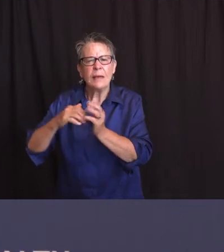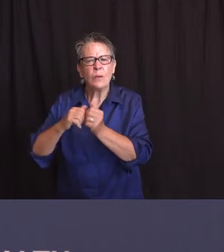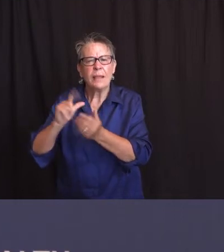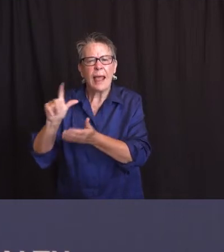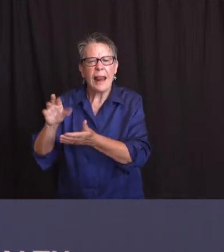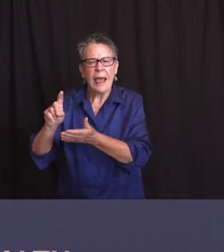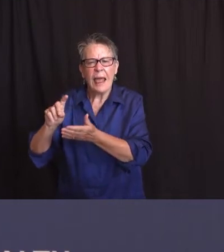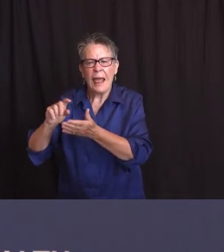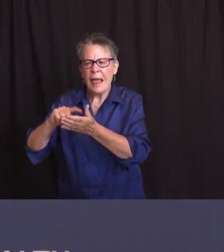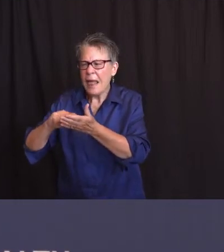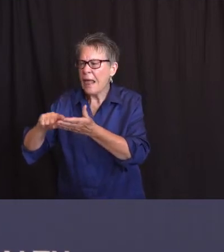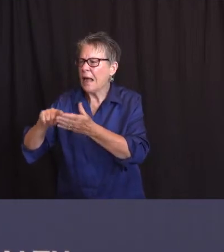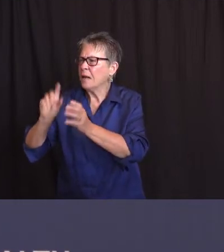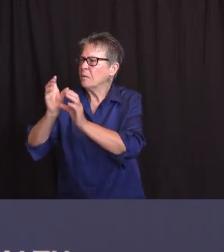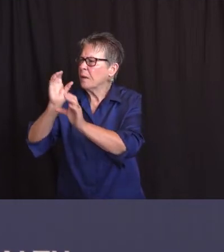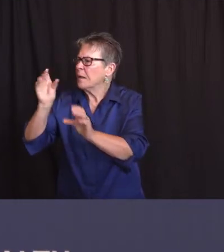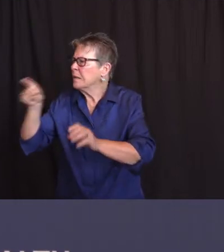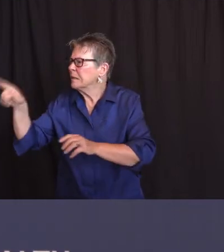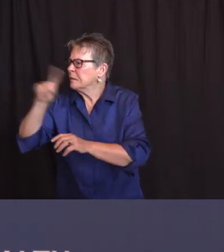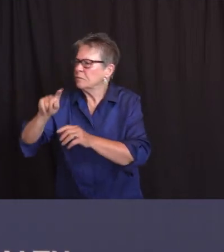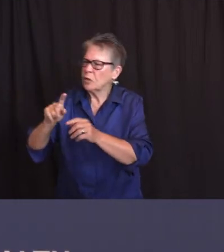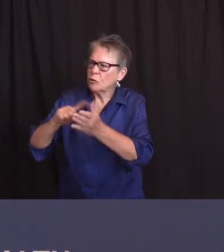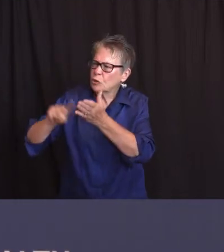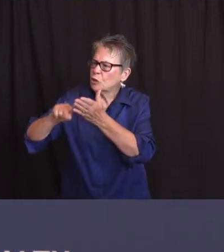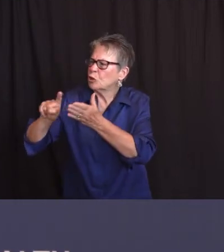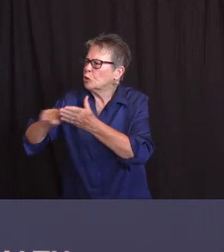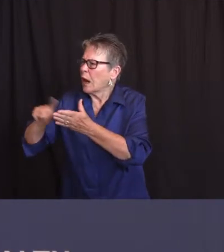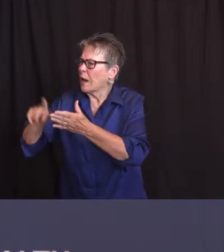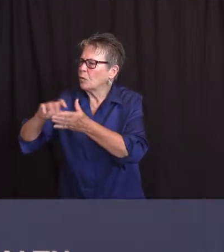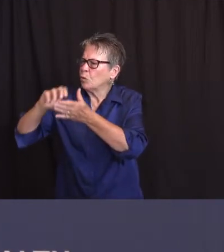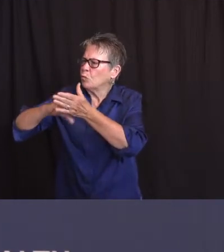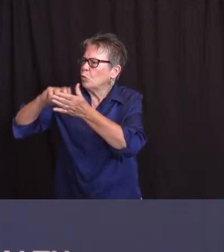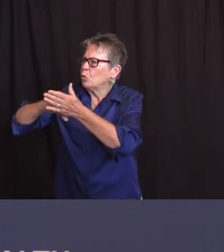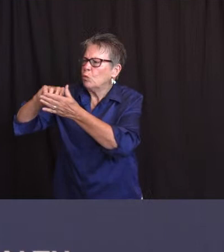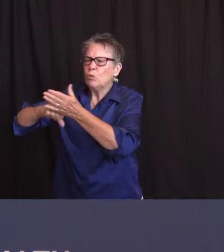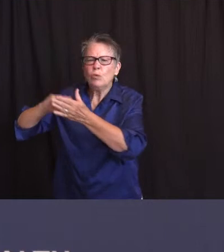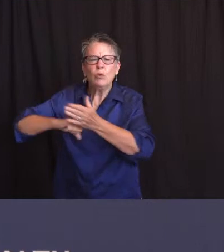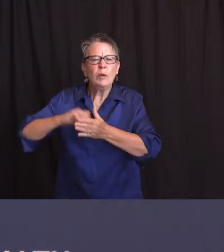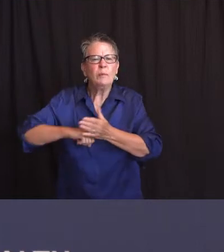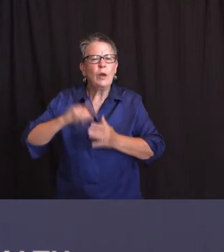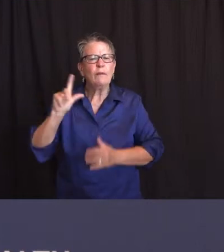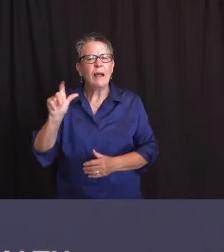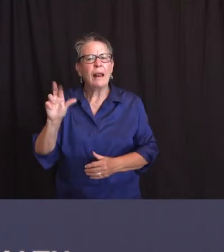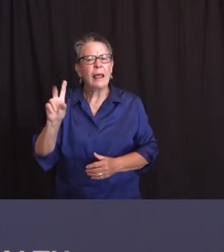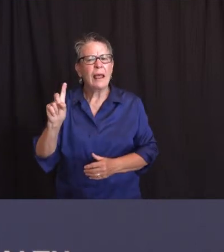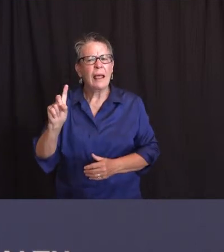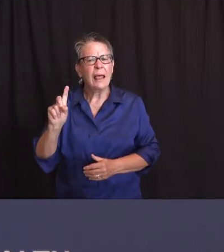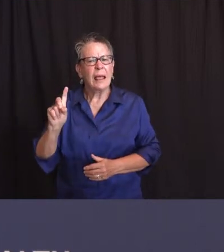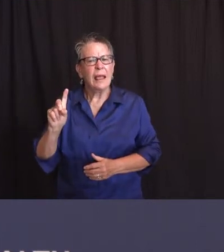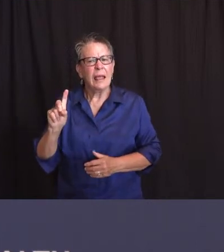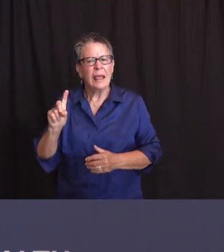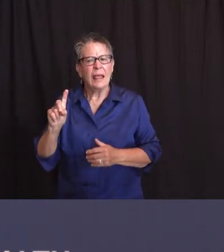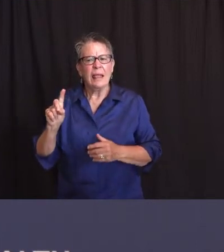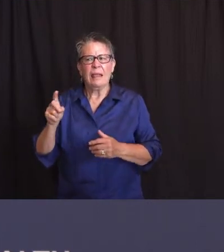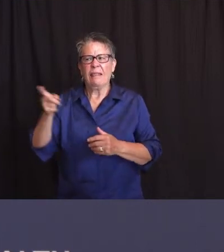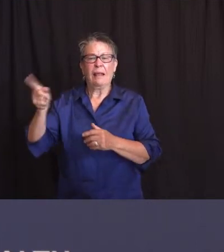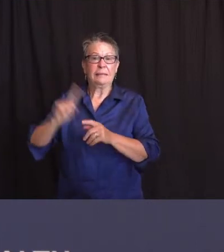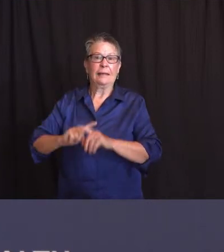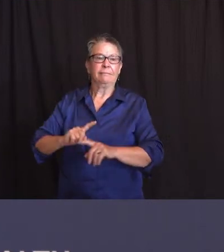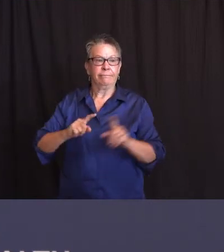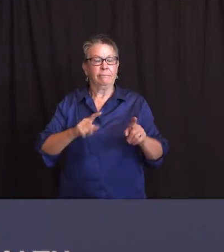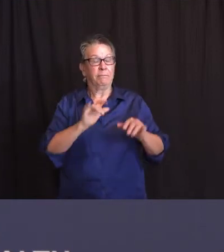and we're going to be the only state in the nation that does what we signed into law last week, which is, I think, a badge of